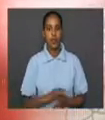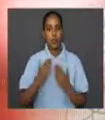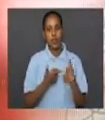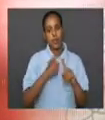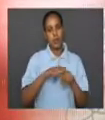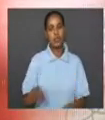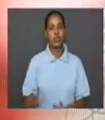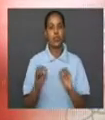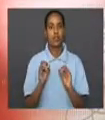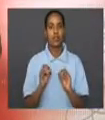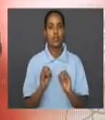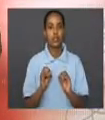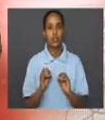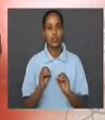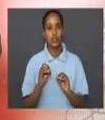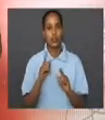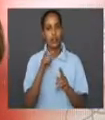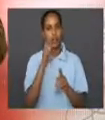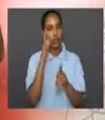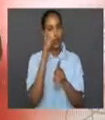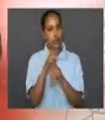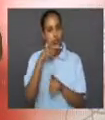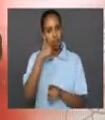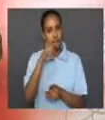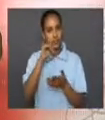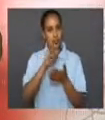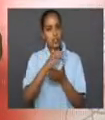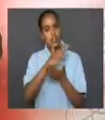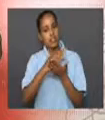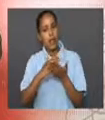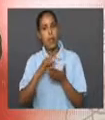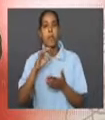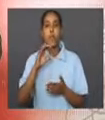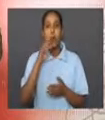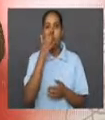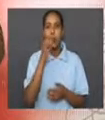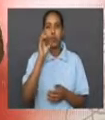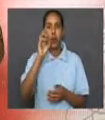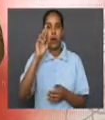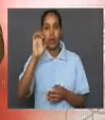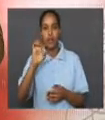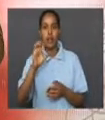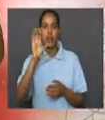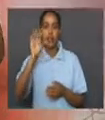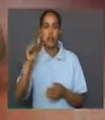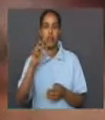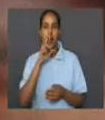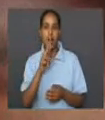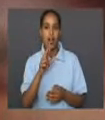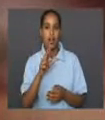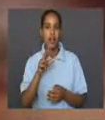Welcome back, students. You were correct to say that some common ores of calcium